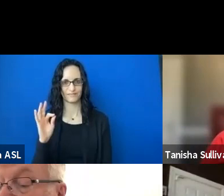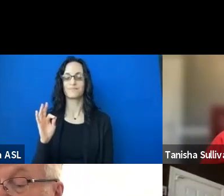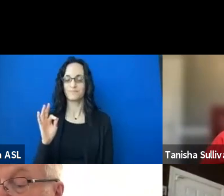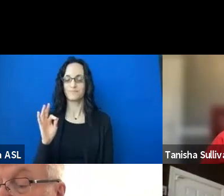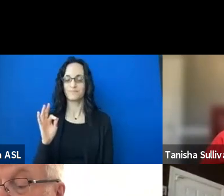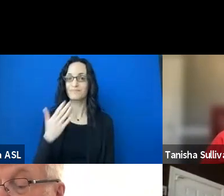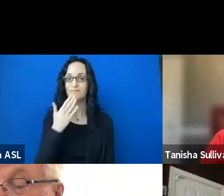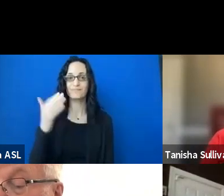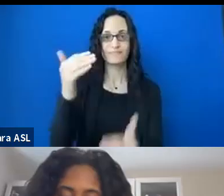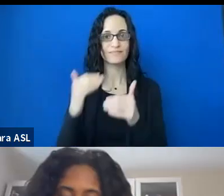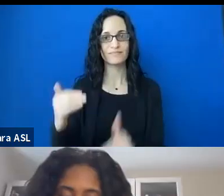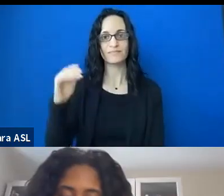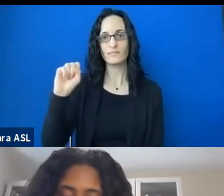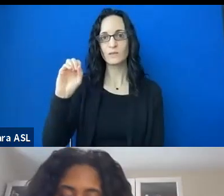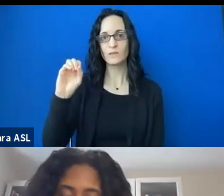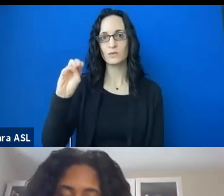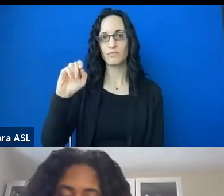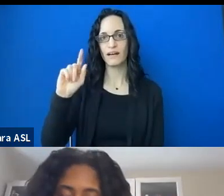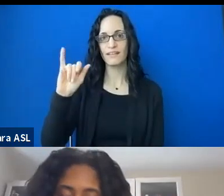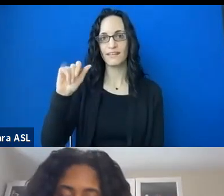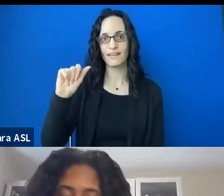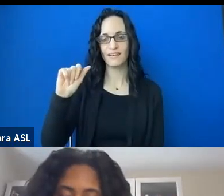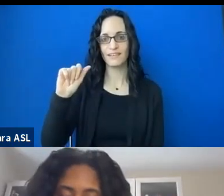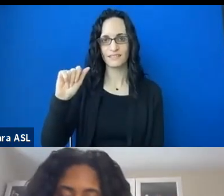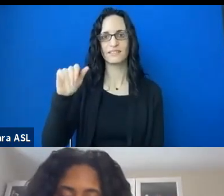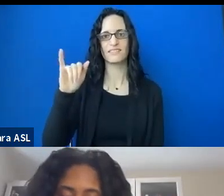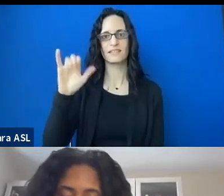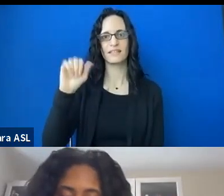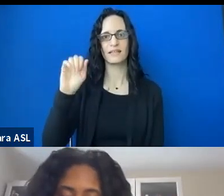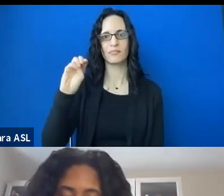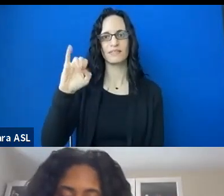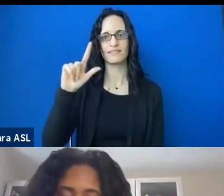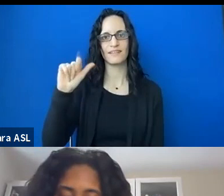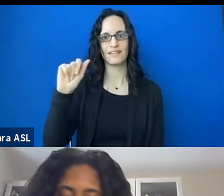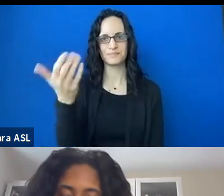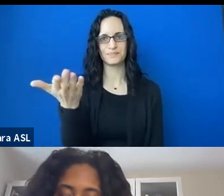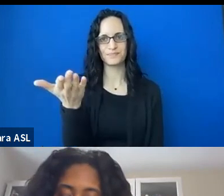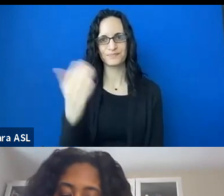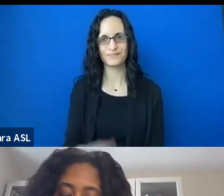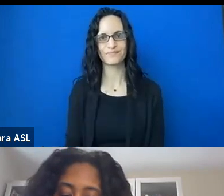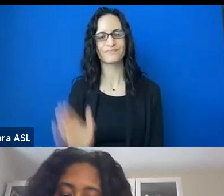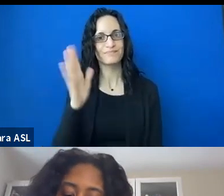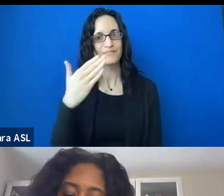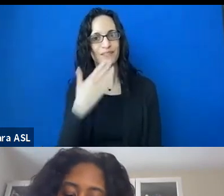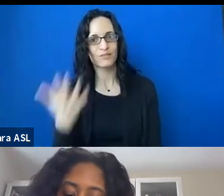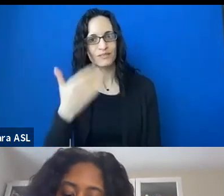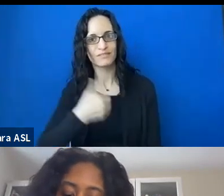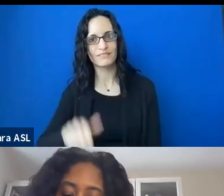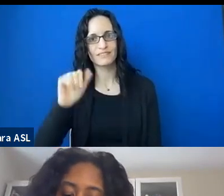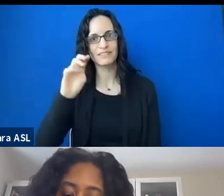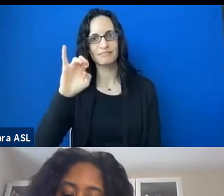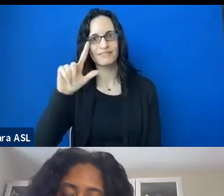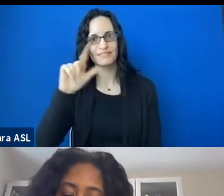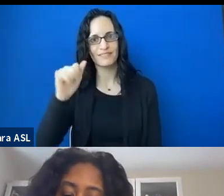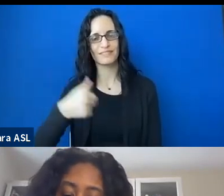Our Somali interpreter is Camila Jamal. Hi, good morning. My name is Camila Jamal. I'm going to be